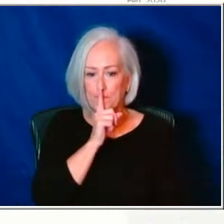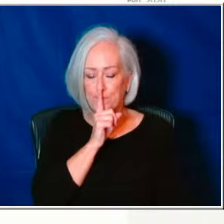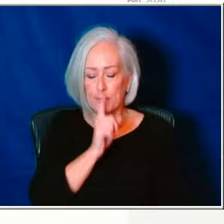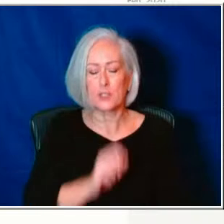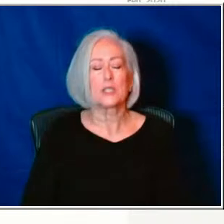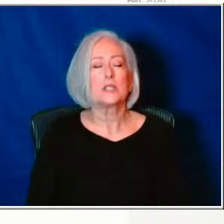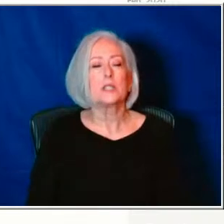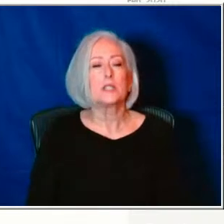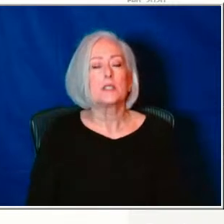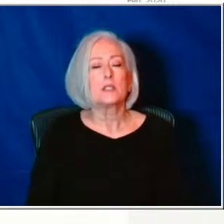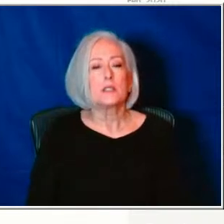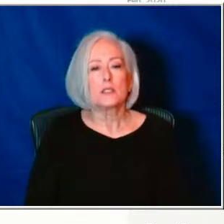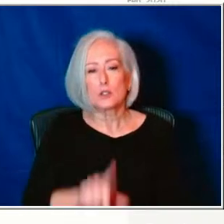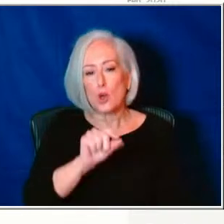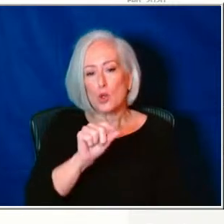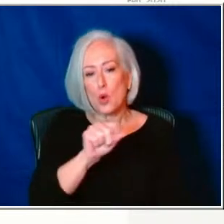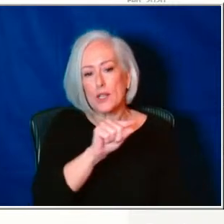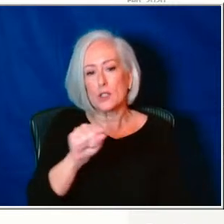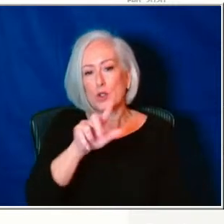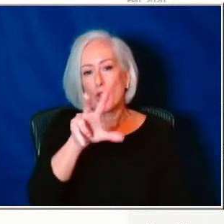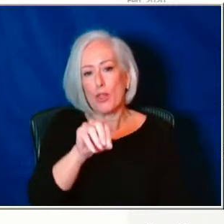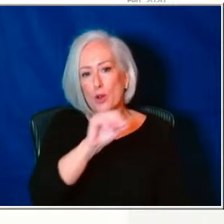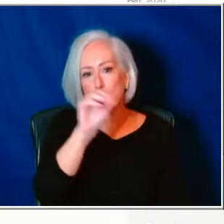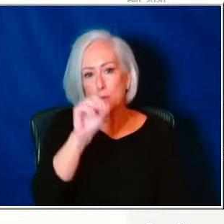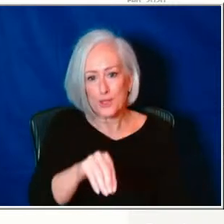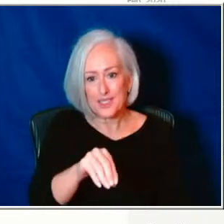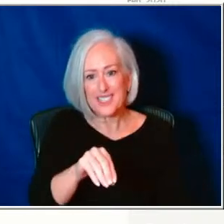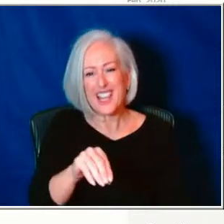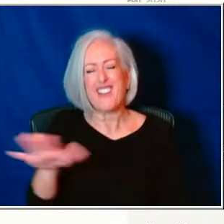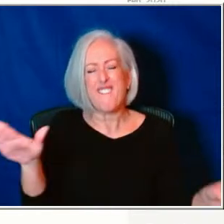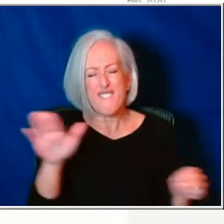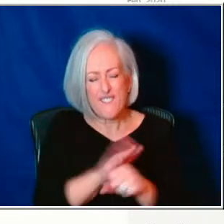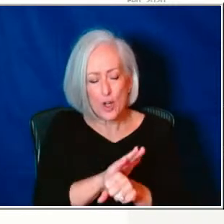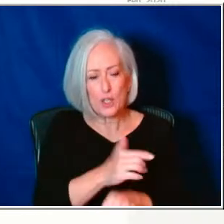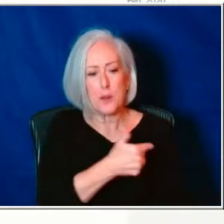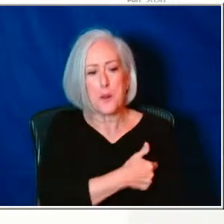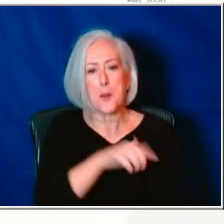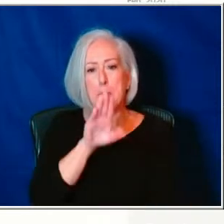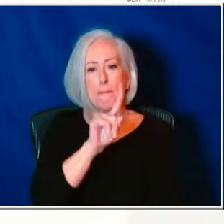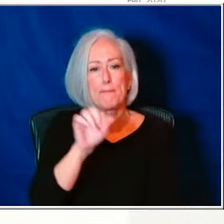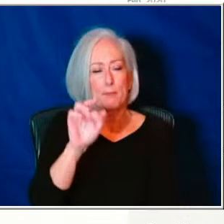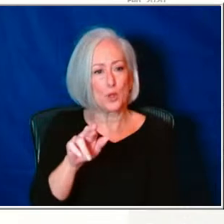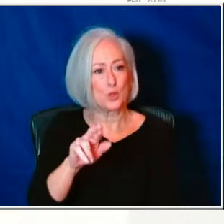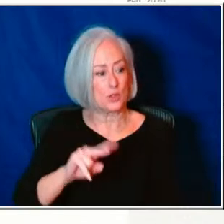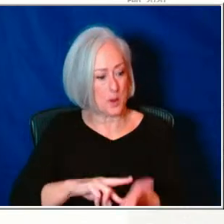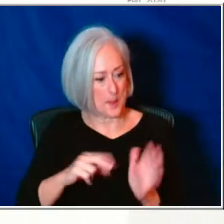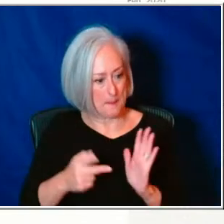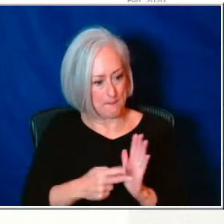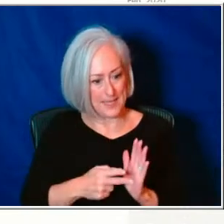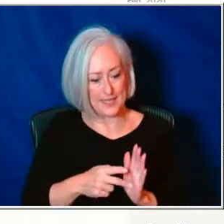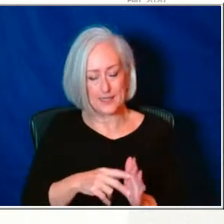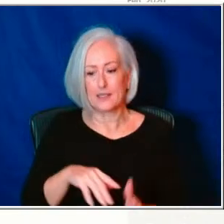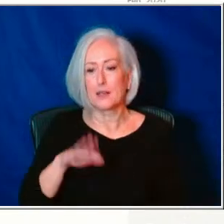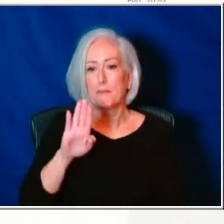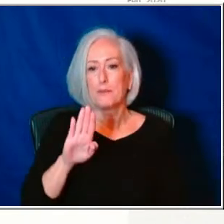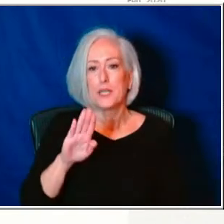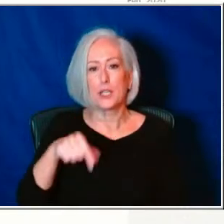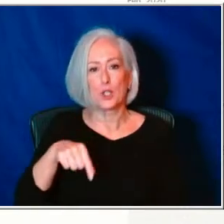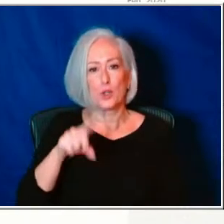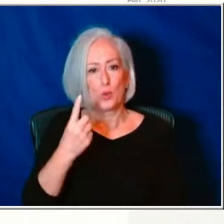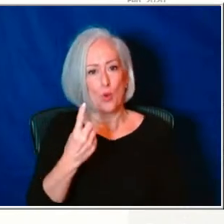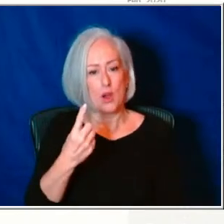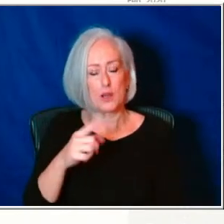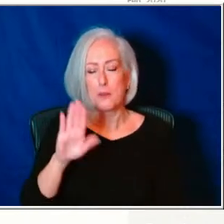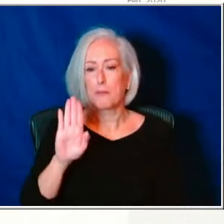between 20 and 30% of Americans are fully boosted, which means as we come into this new era, the BQ1 and BQ1.1,